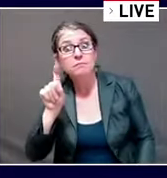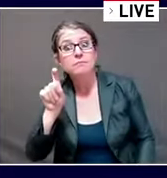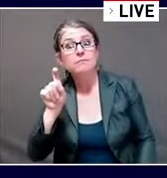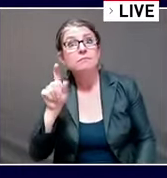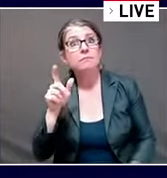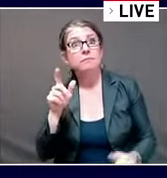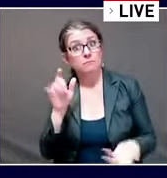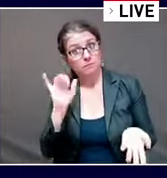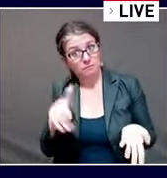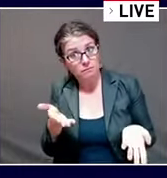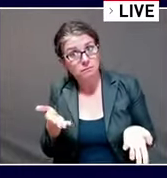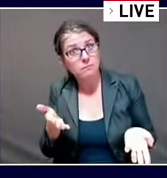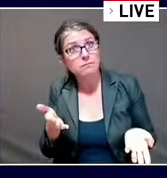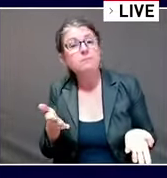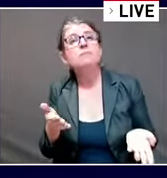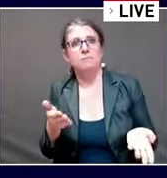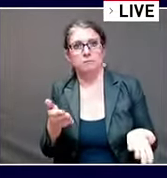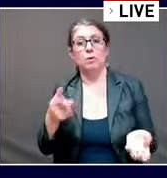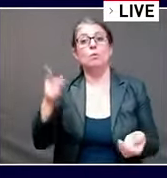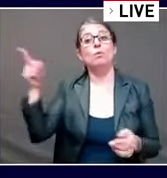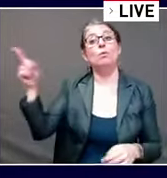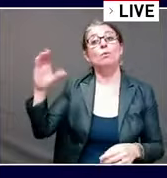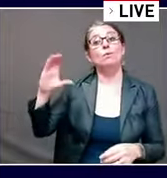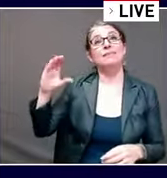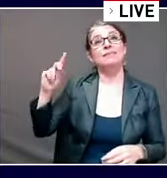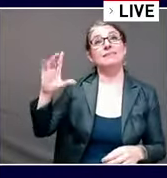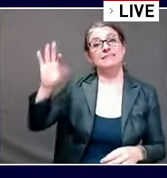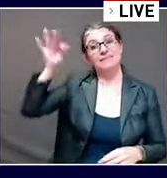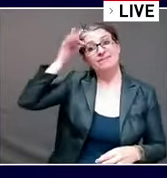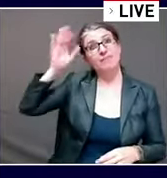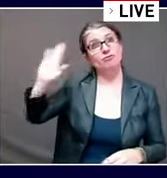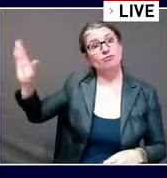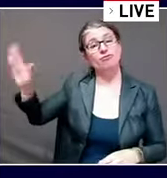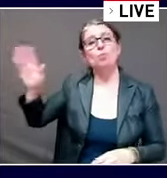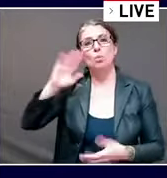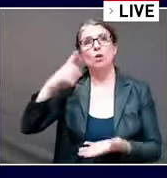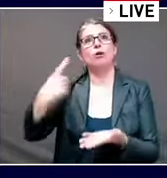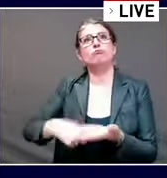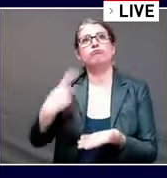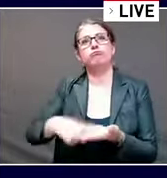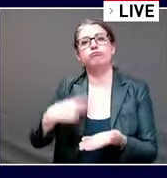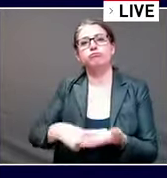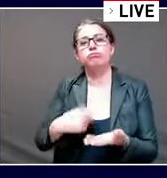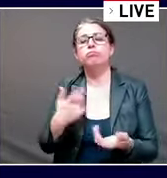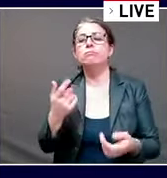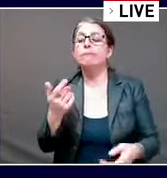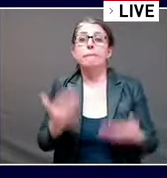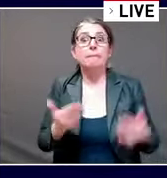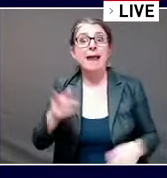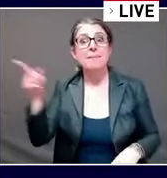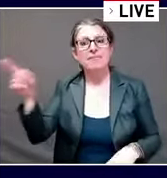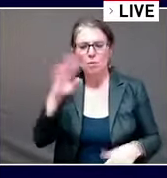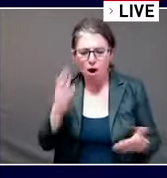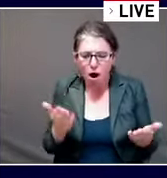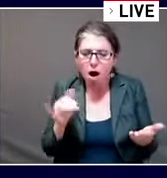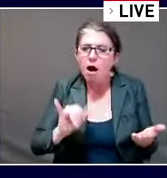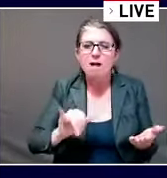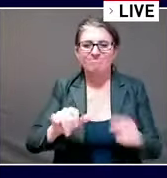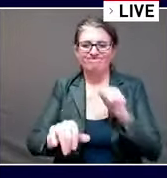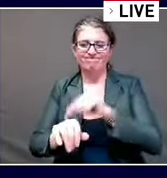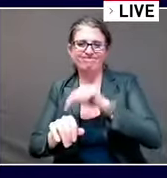12? Which vaccine works for folks over 50? The US CDC's expert independent advisory